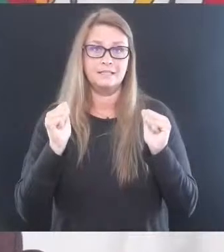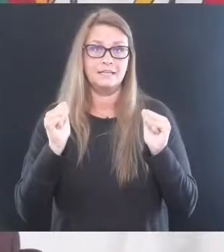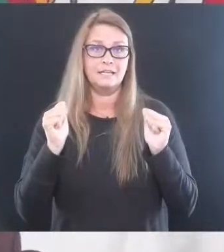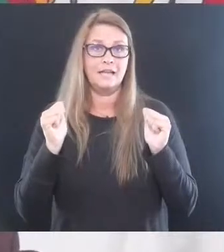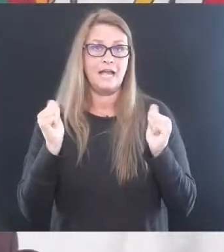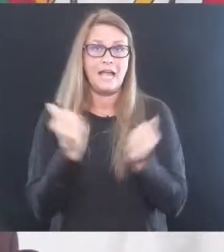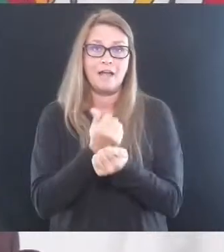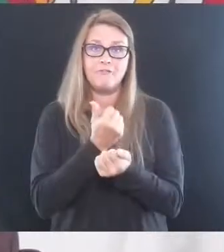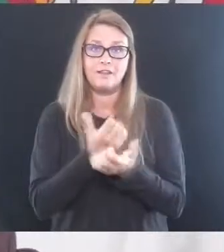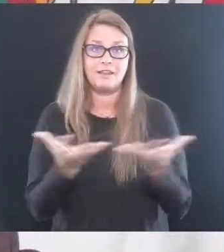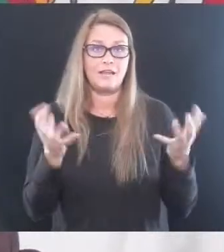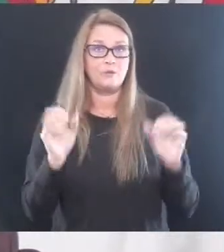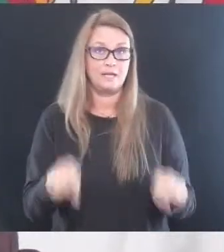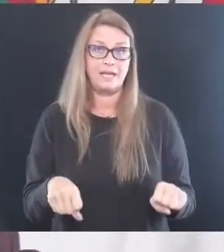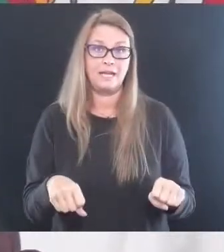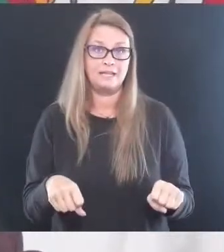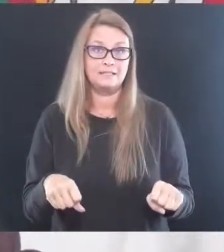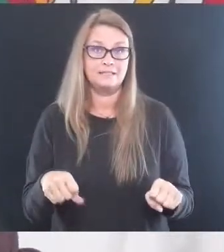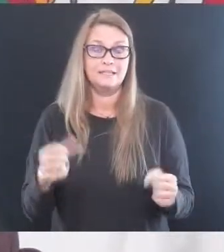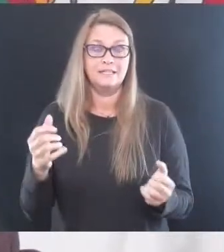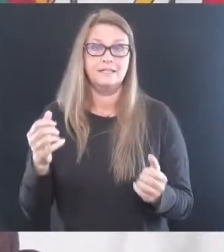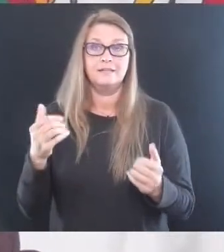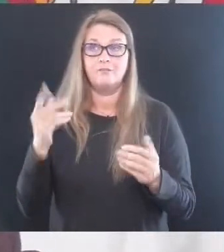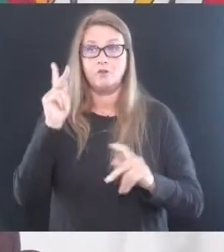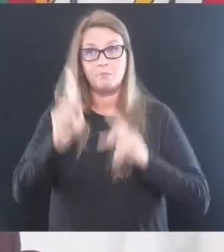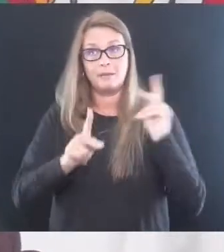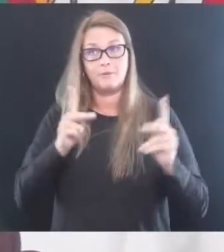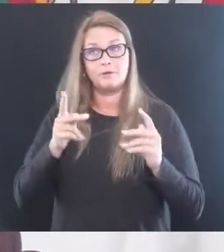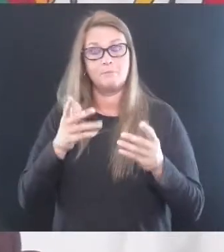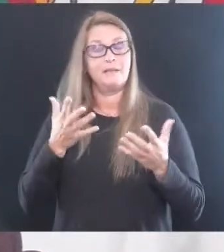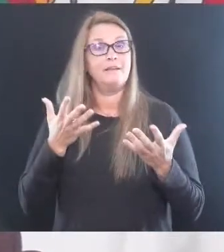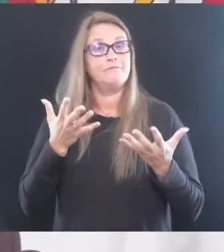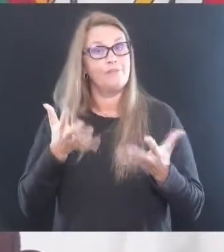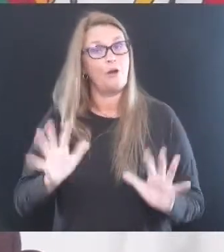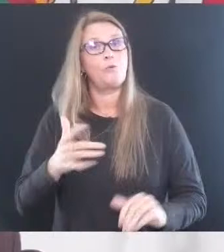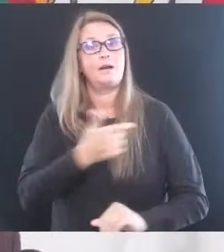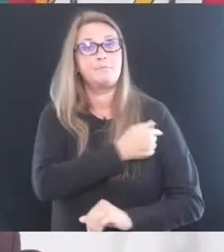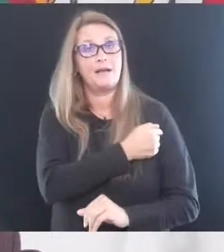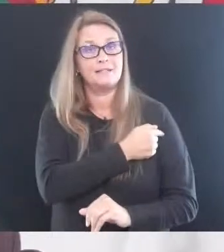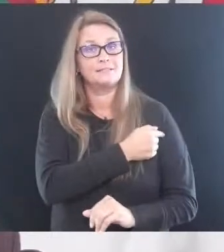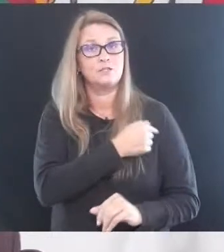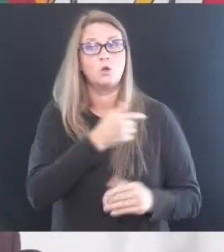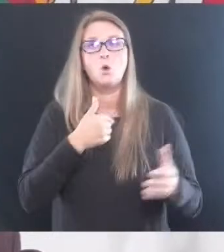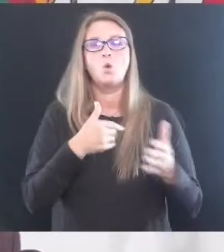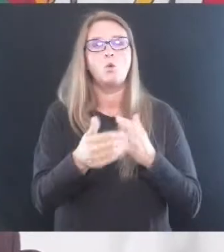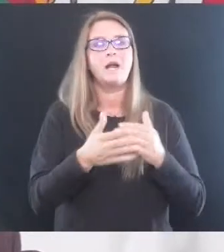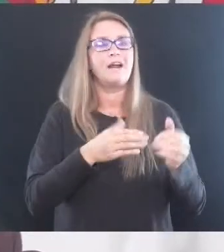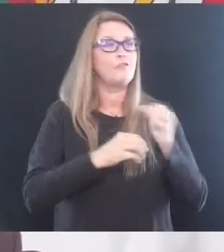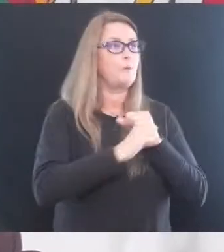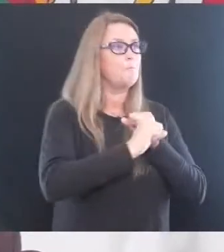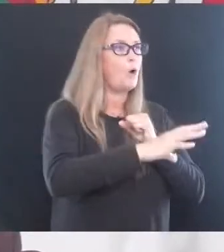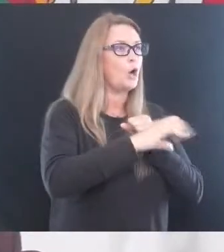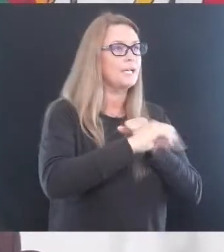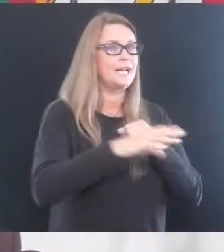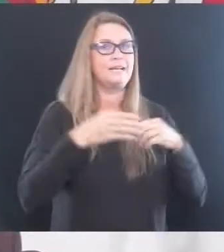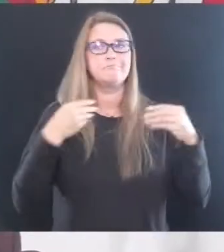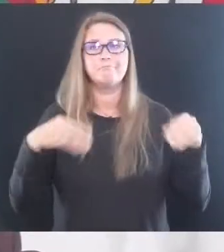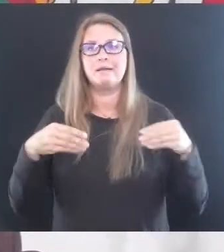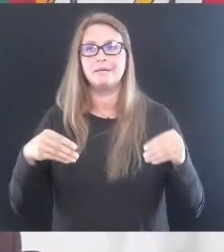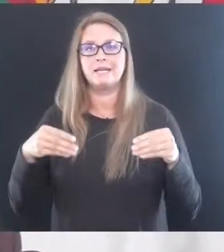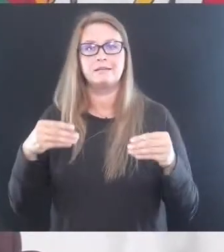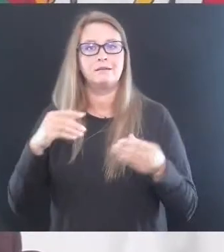and everything we possibly can to get more people to the finish line. Any gimmick, any marketing plan, anything we